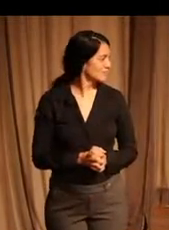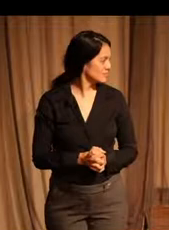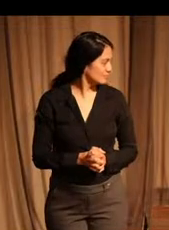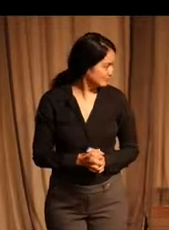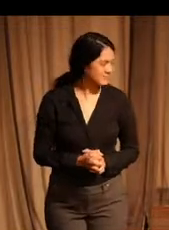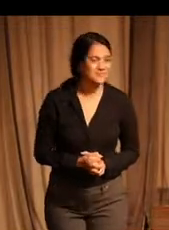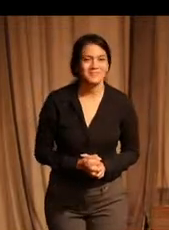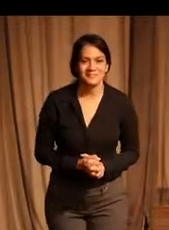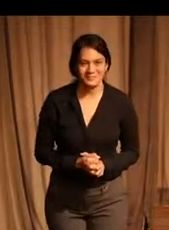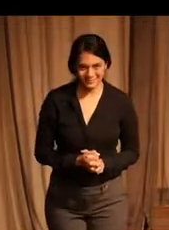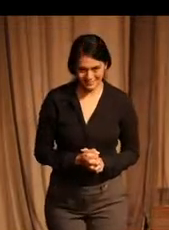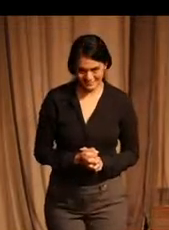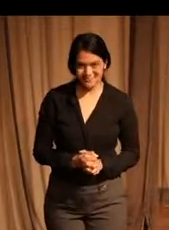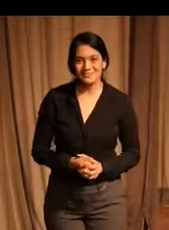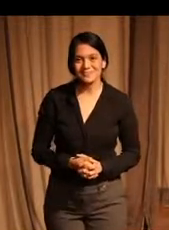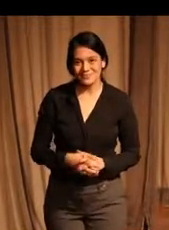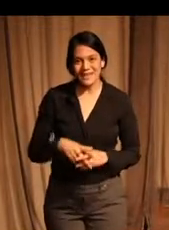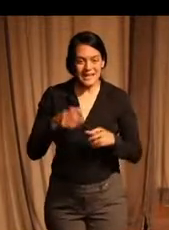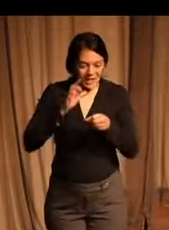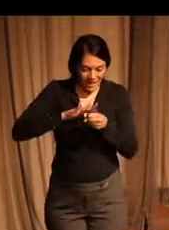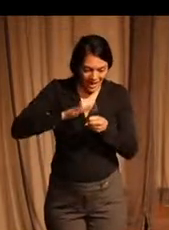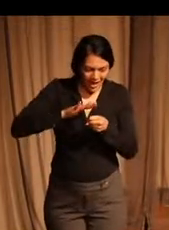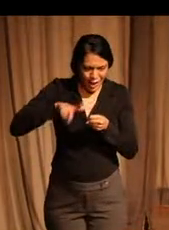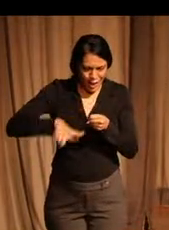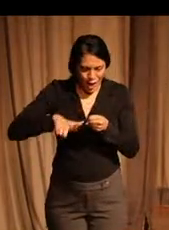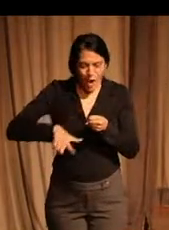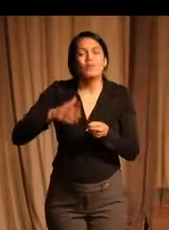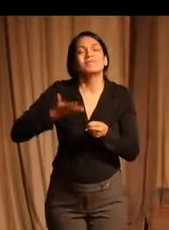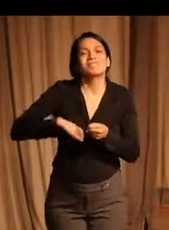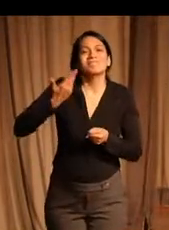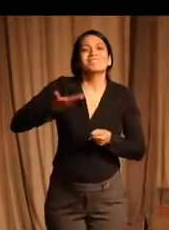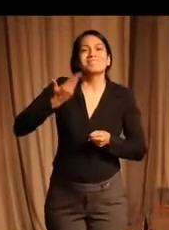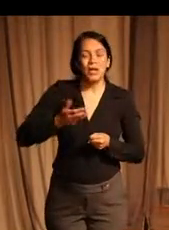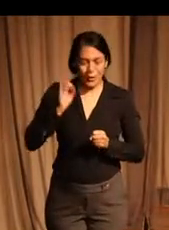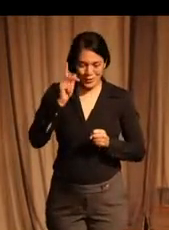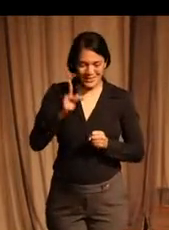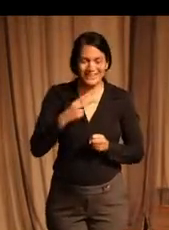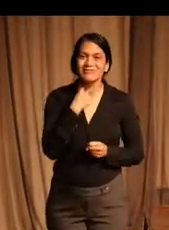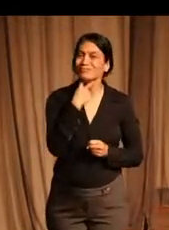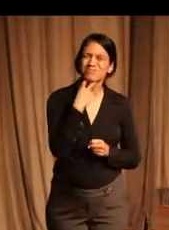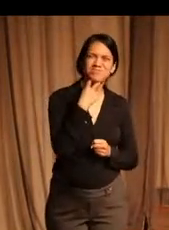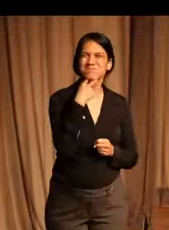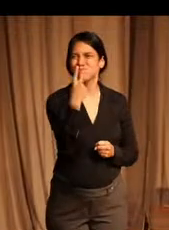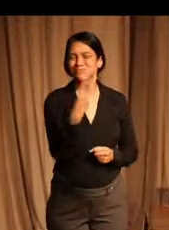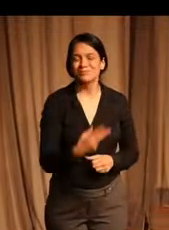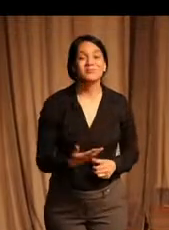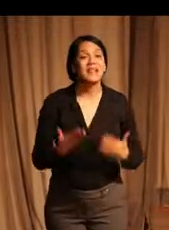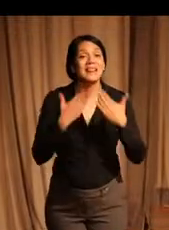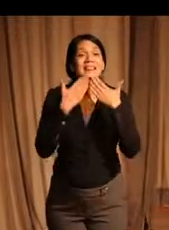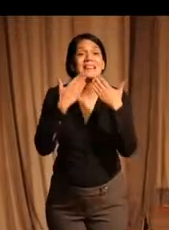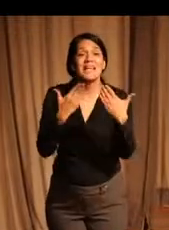Speak up. That's better. Yeah? Okay, great. Welcome.